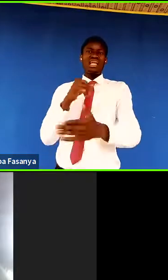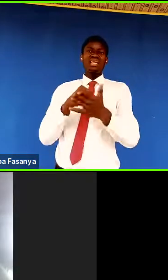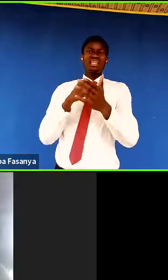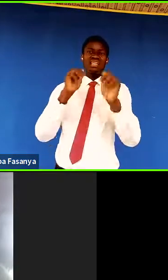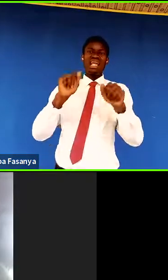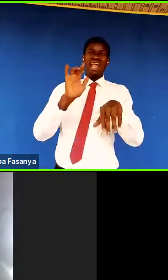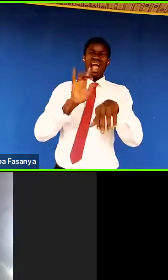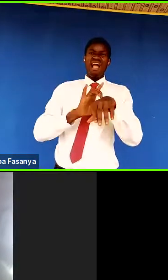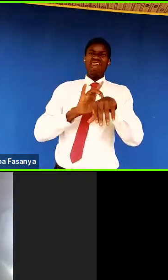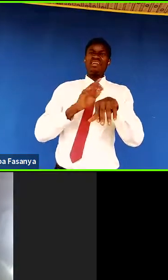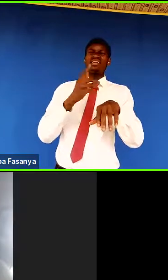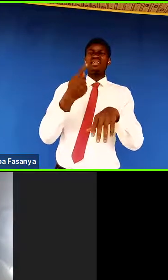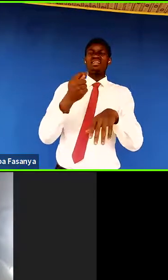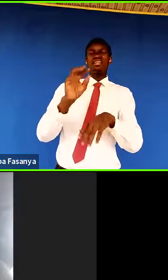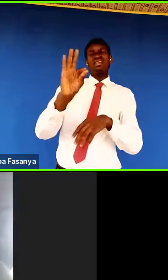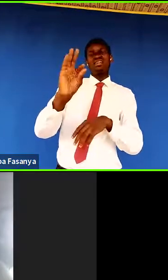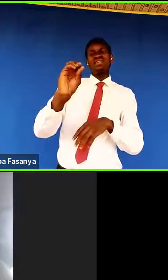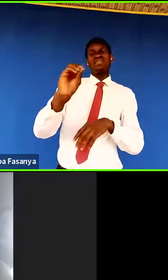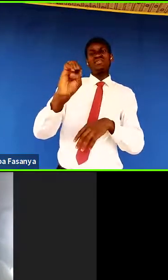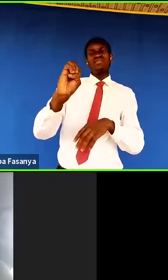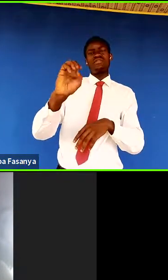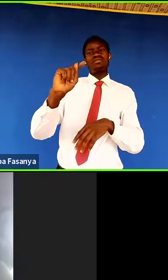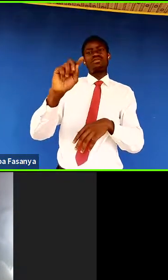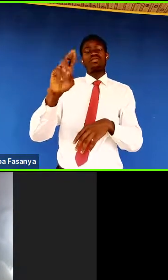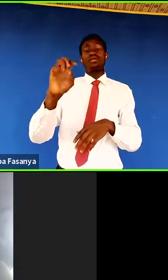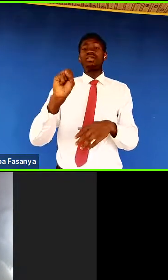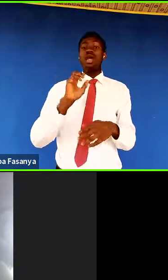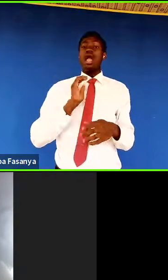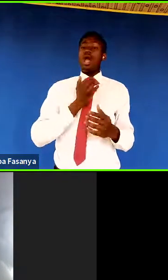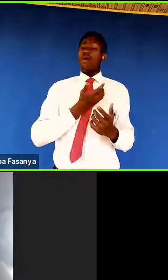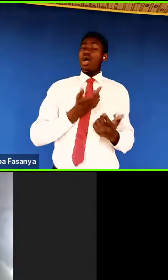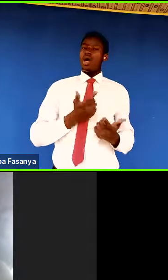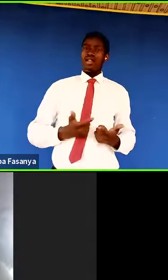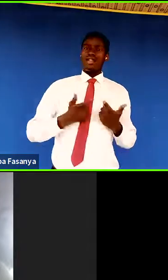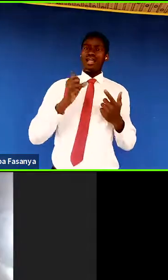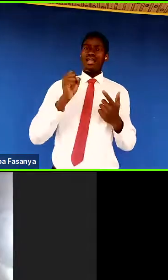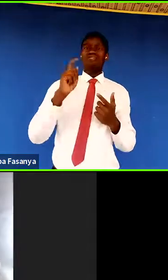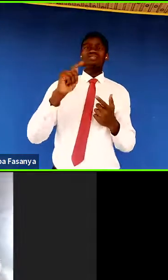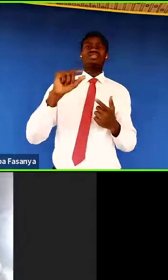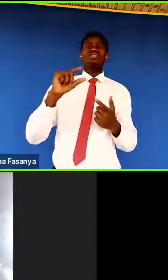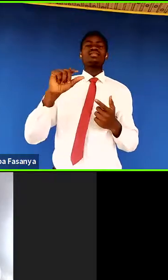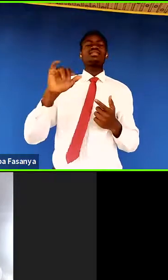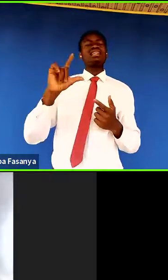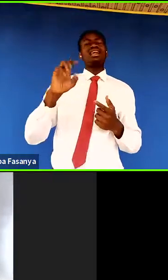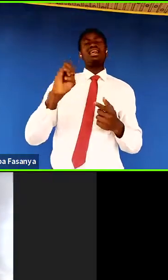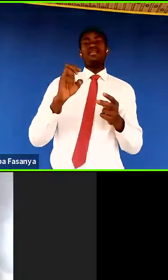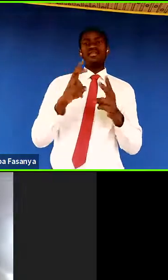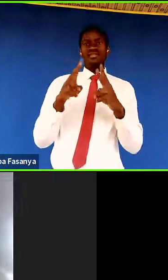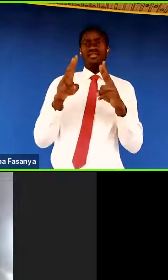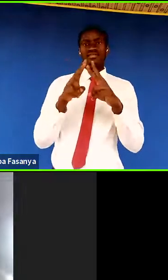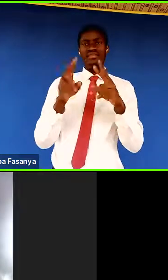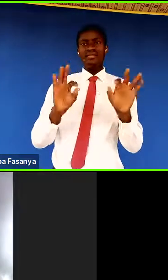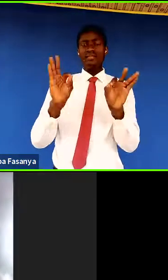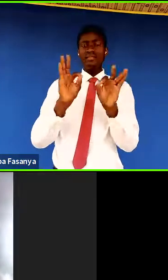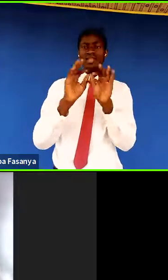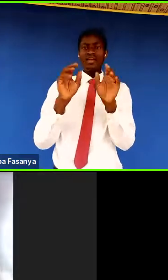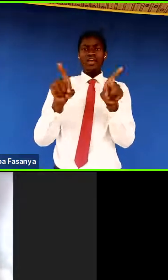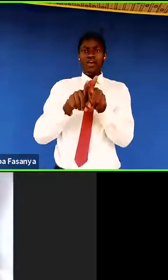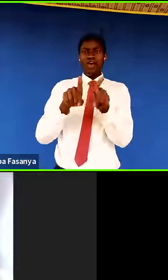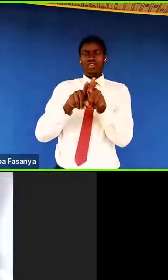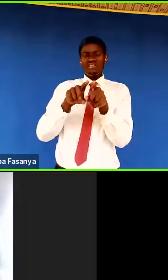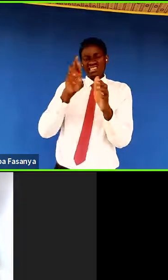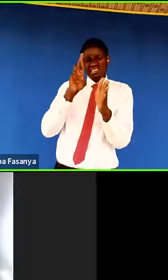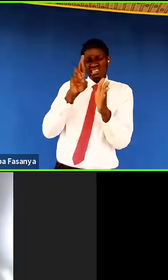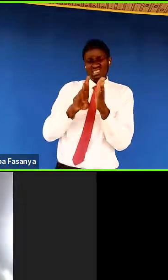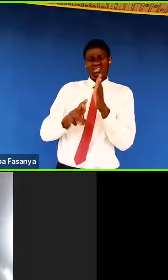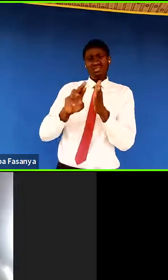very, very, very important. Okay, very, very extremely important. Also, reducing caffeinated beverages also will